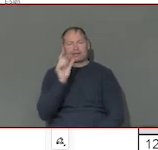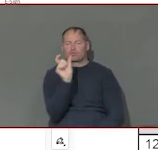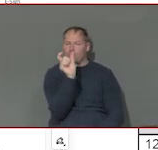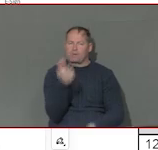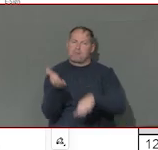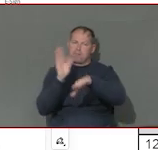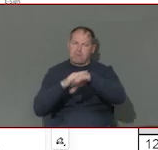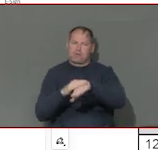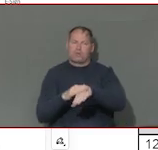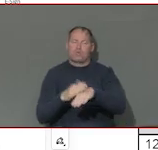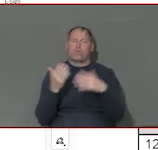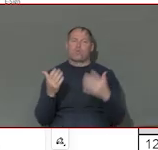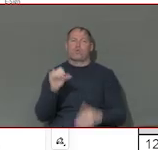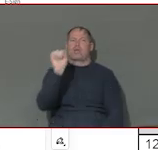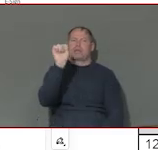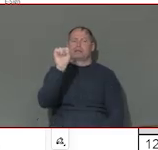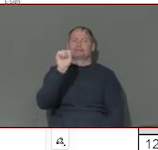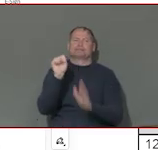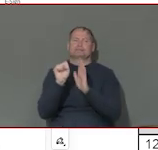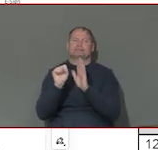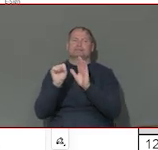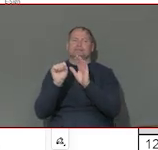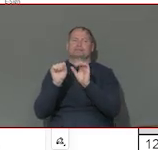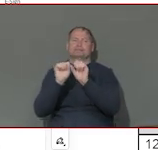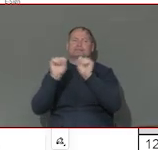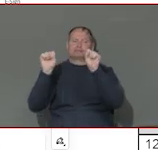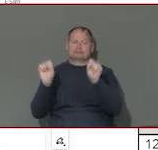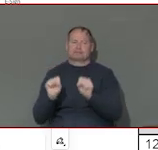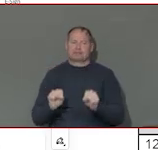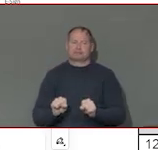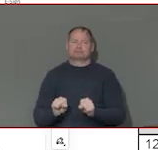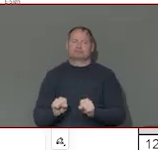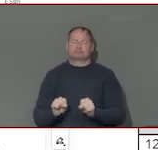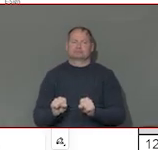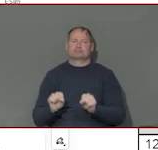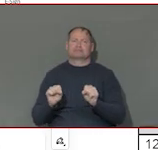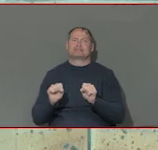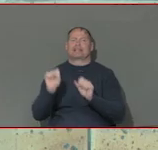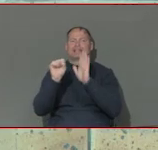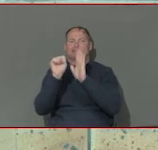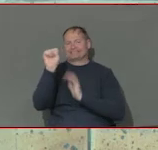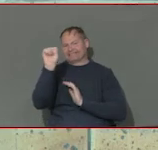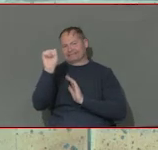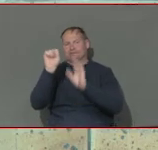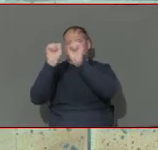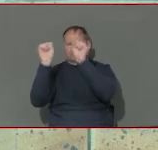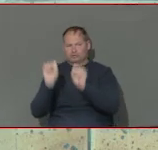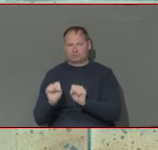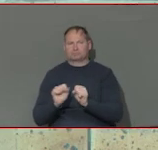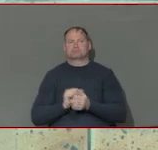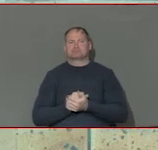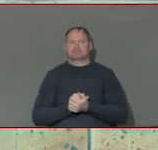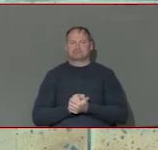write S-shaped. Should there be a question on the spine? So our spine is